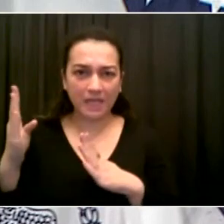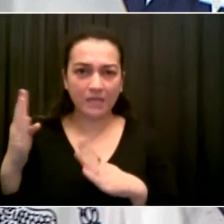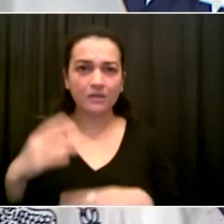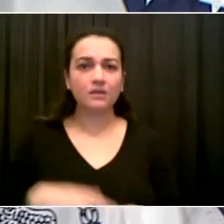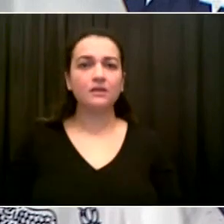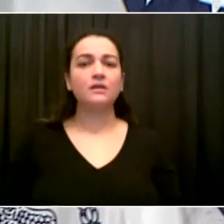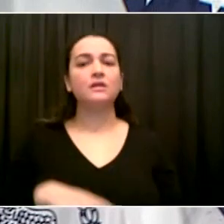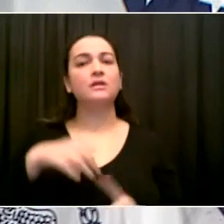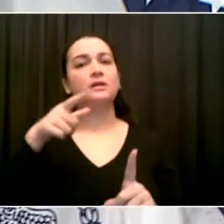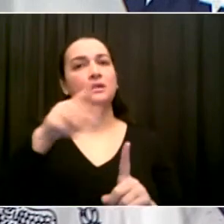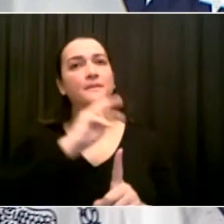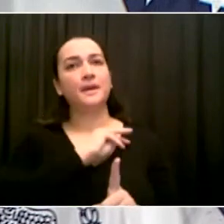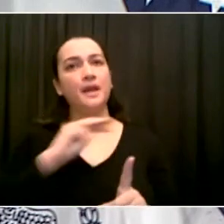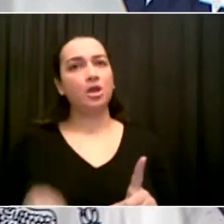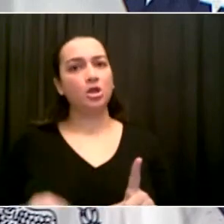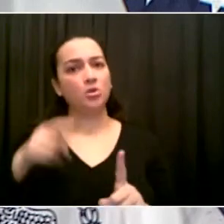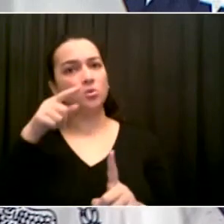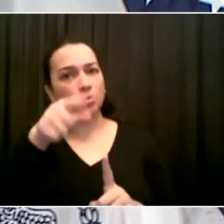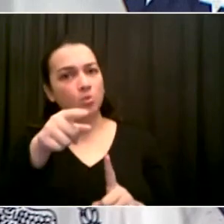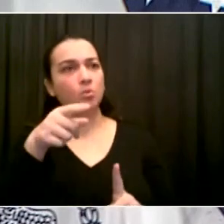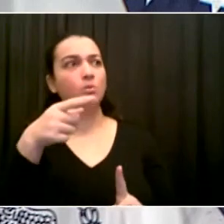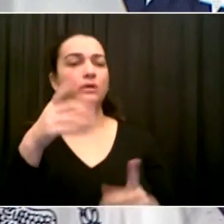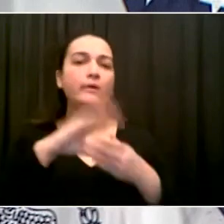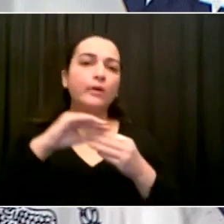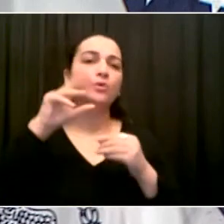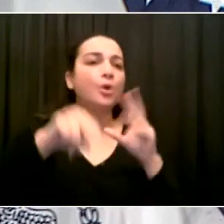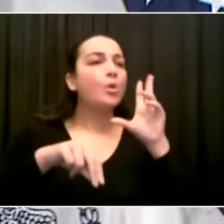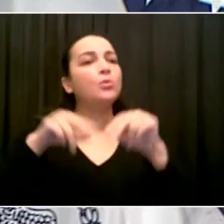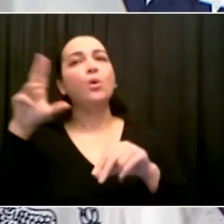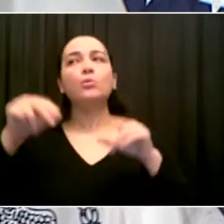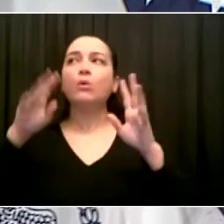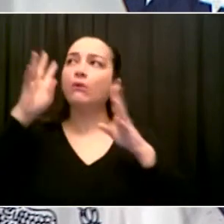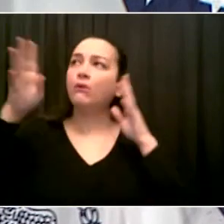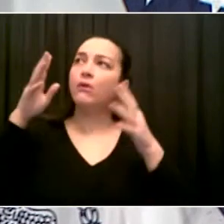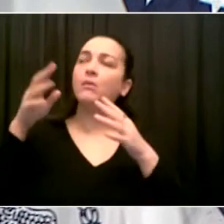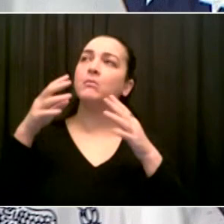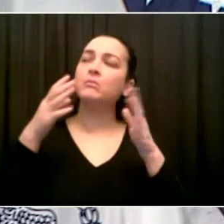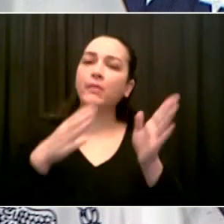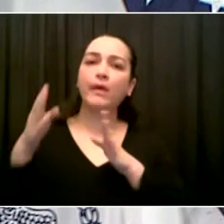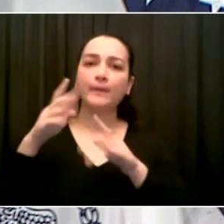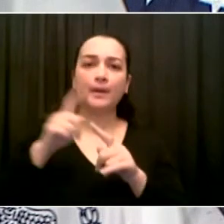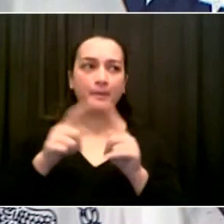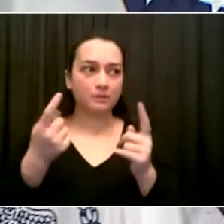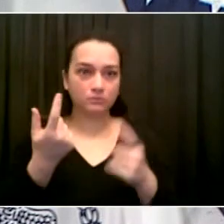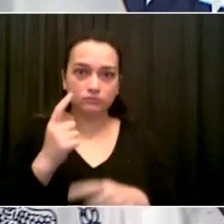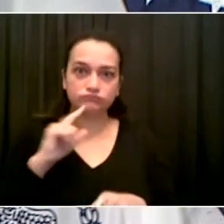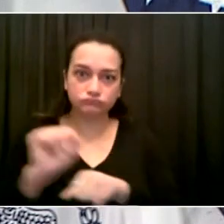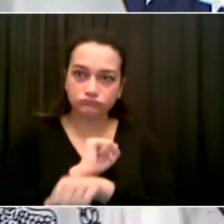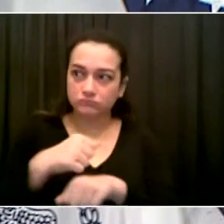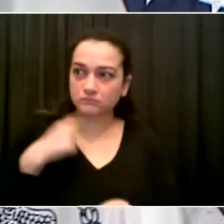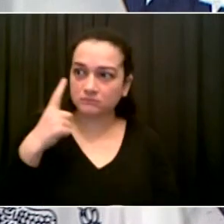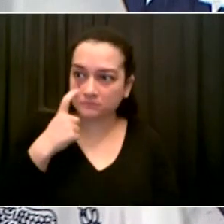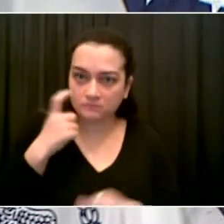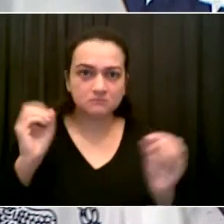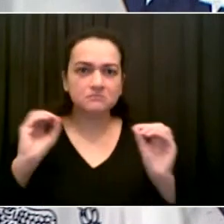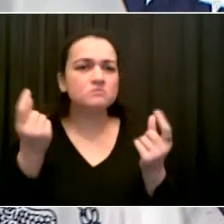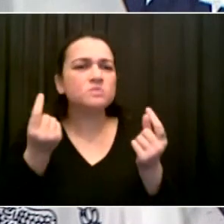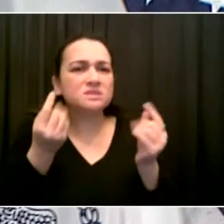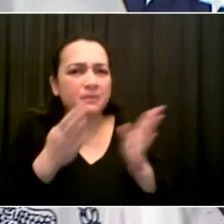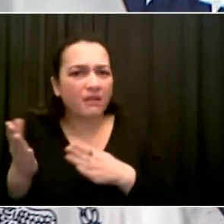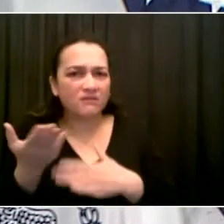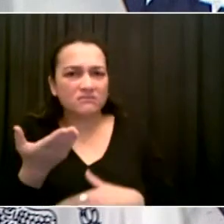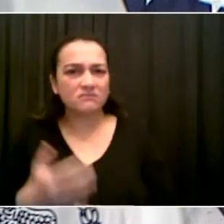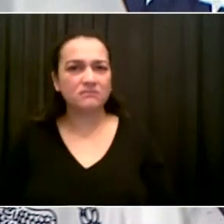activist positions. Yeah. Sydney, I first of all think when the city of New York speaks, it has a